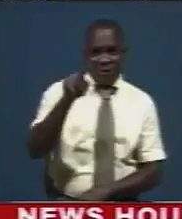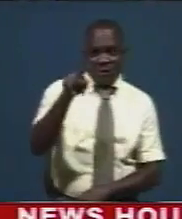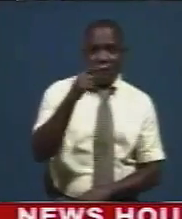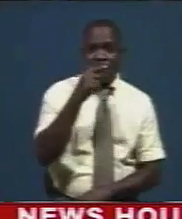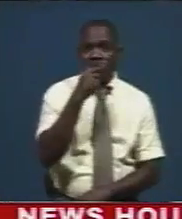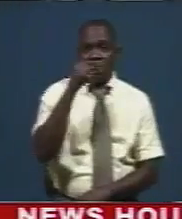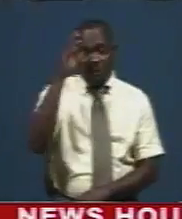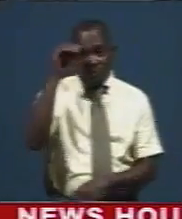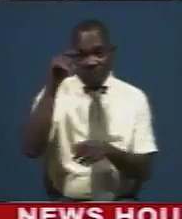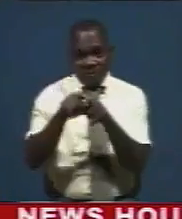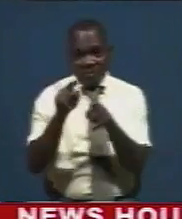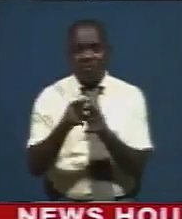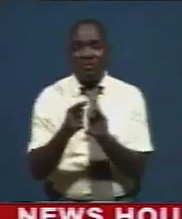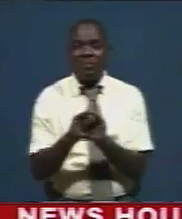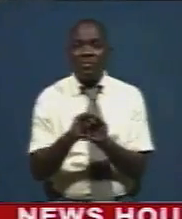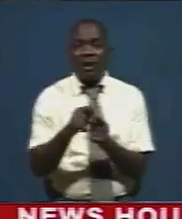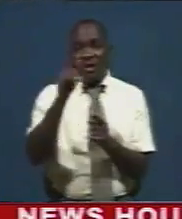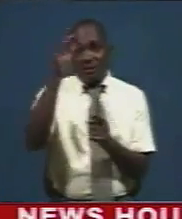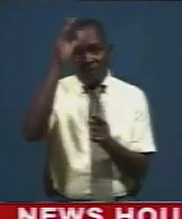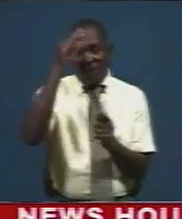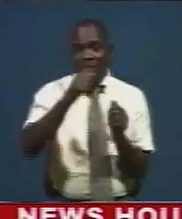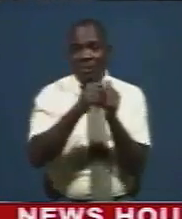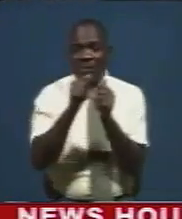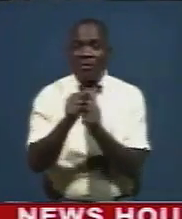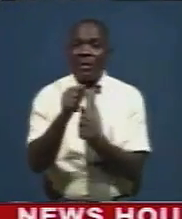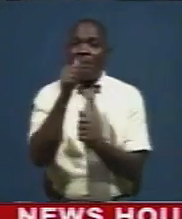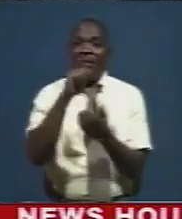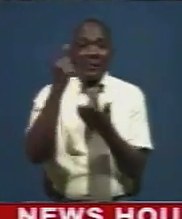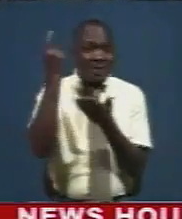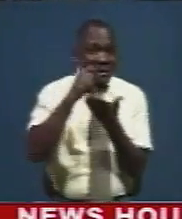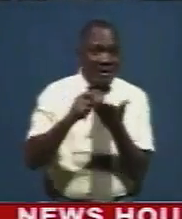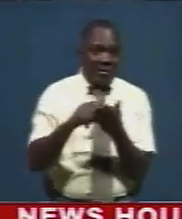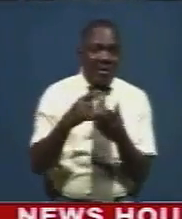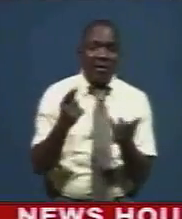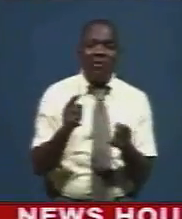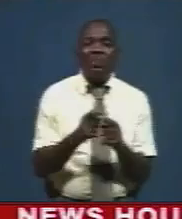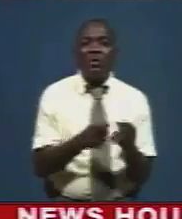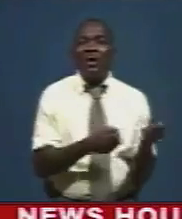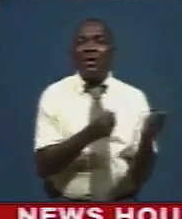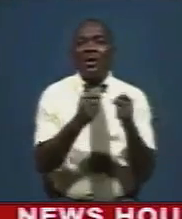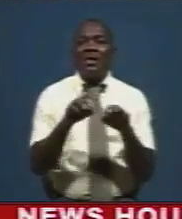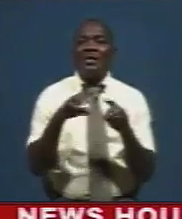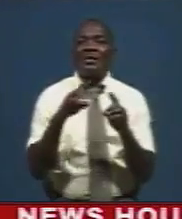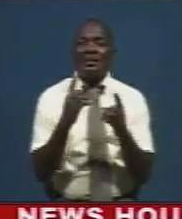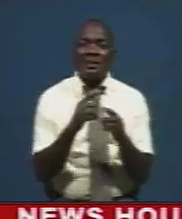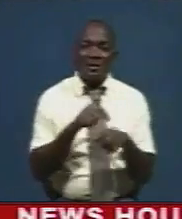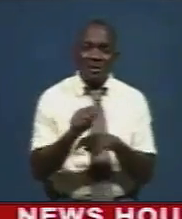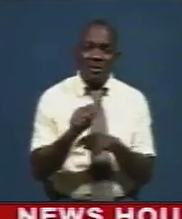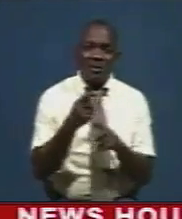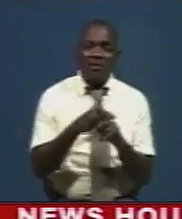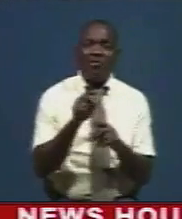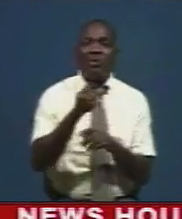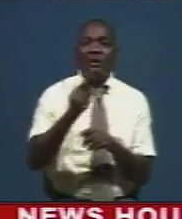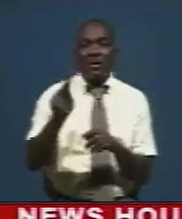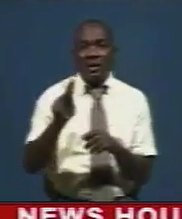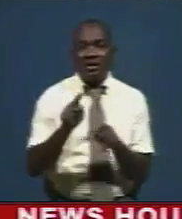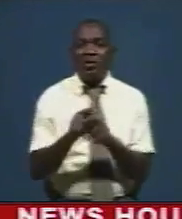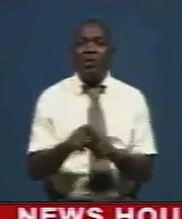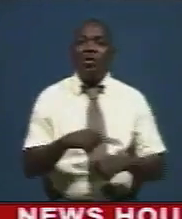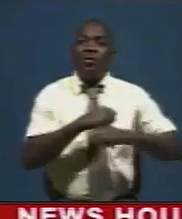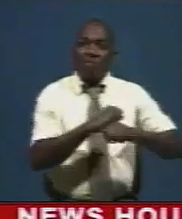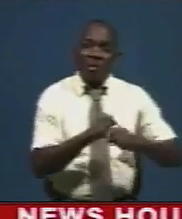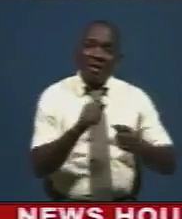1934, William accompanied his father as a private secretary in a high-power delegation to the United Kingdom to